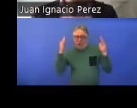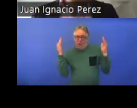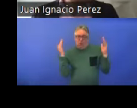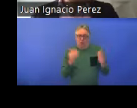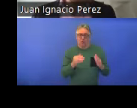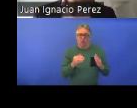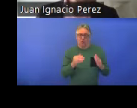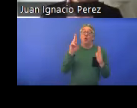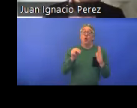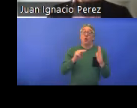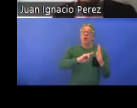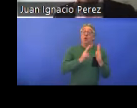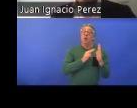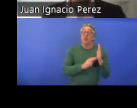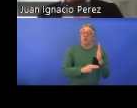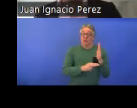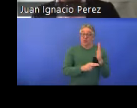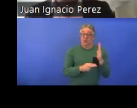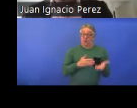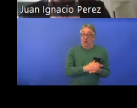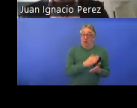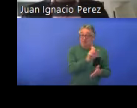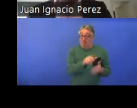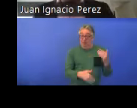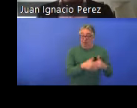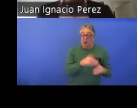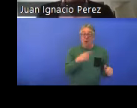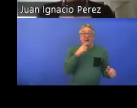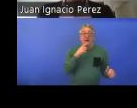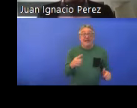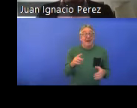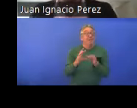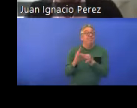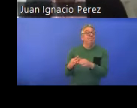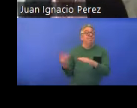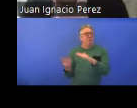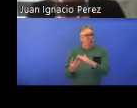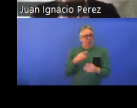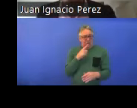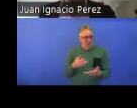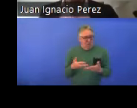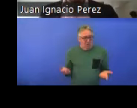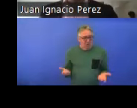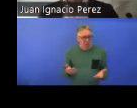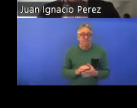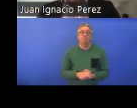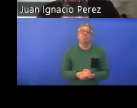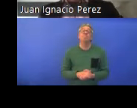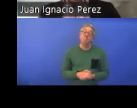webinar, we can say that the CPD committee has very well